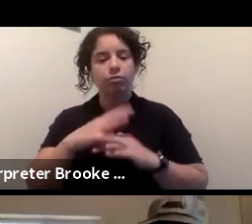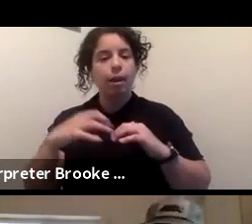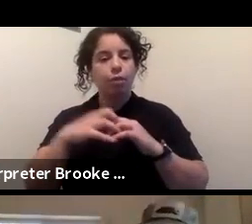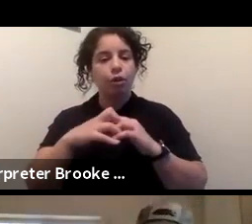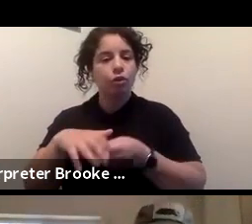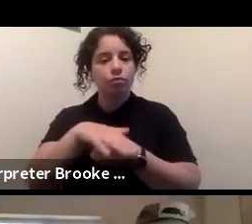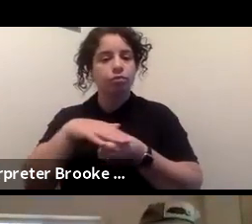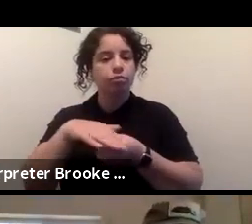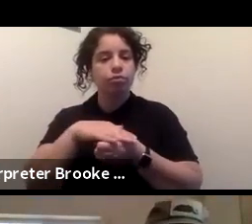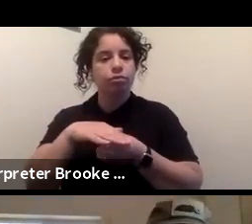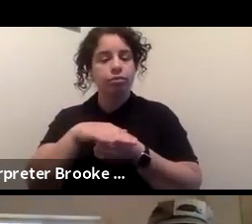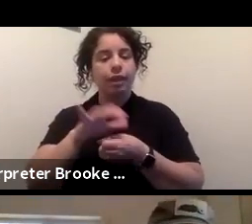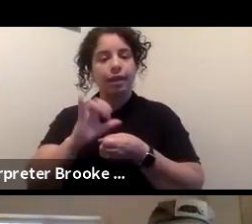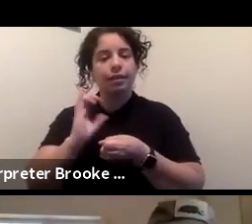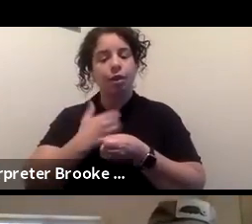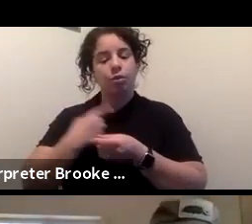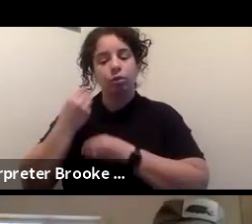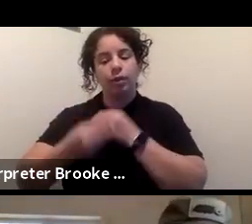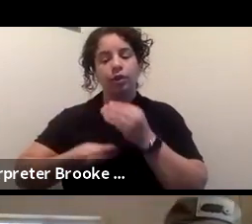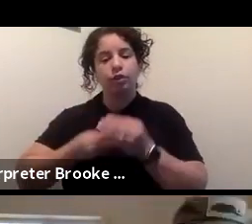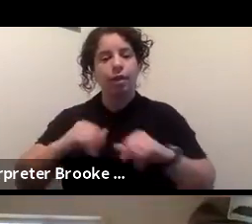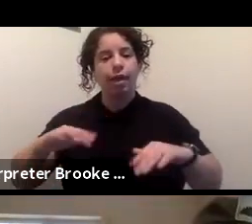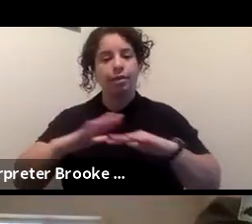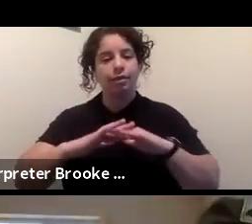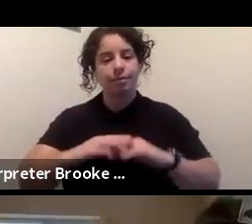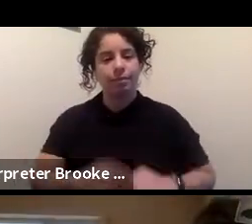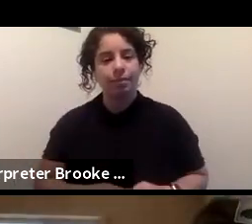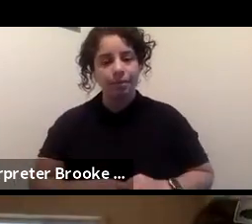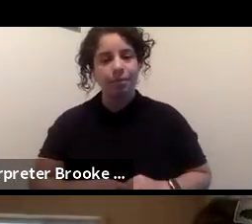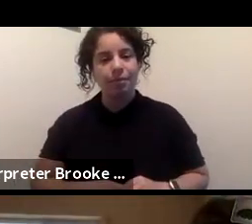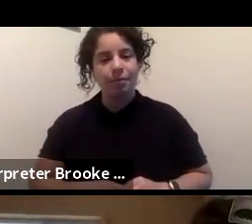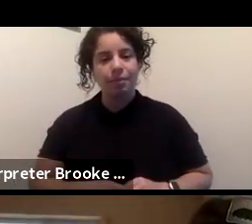which is part of our traditional lands down here.